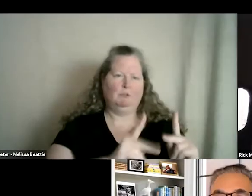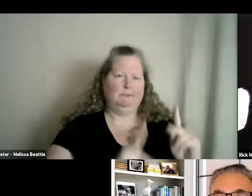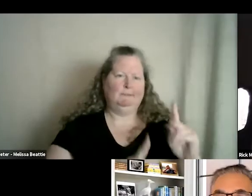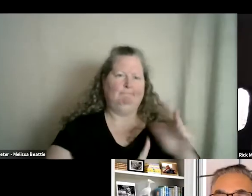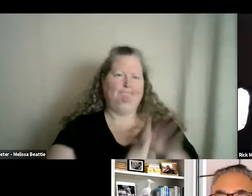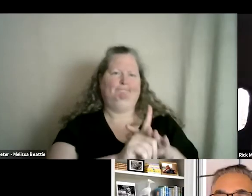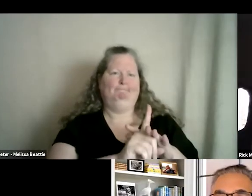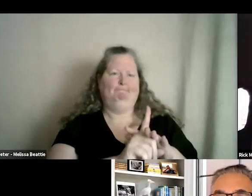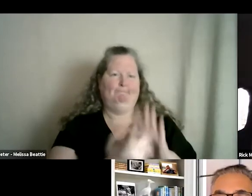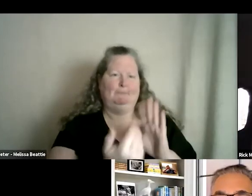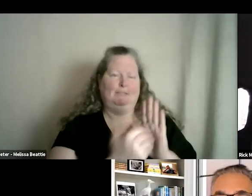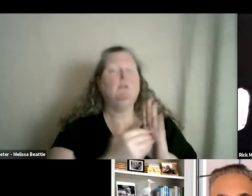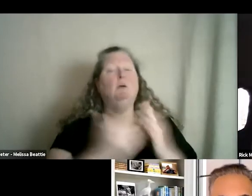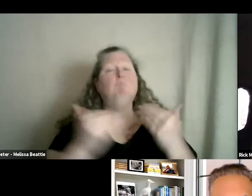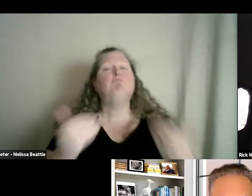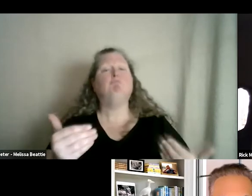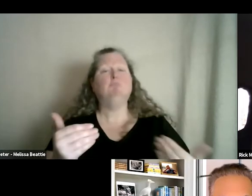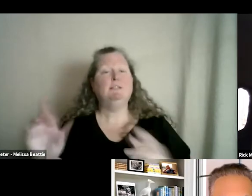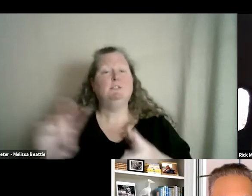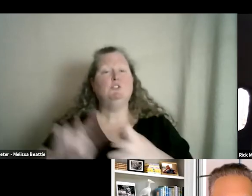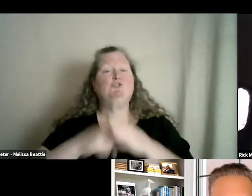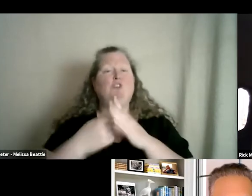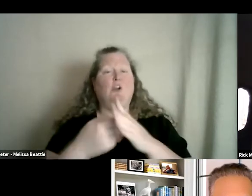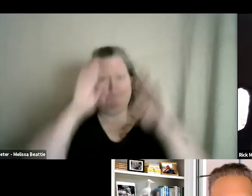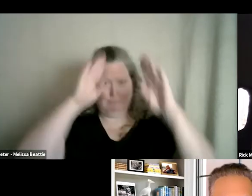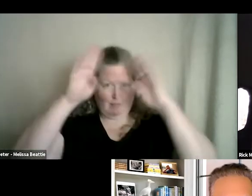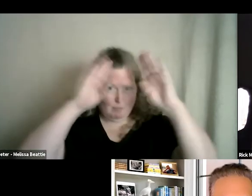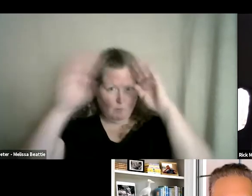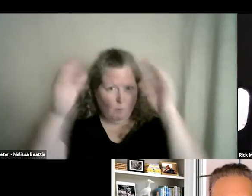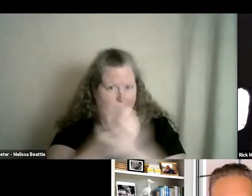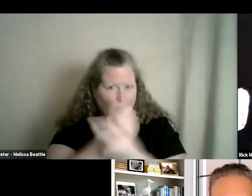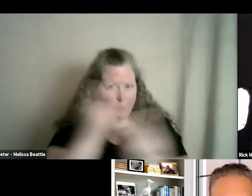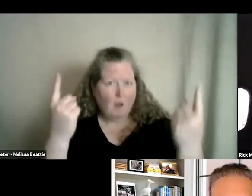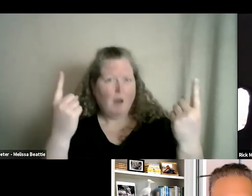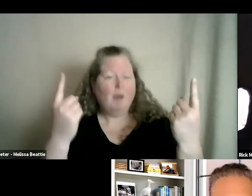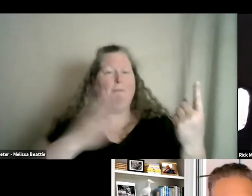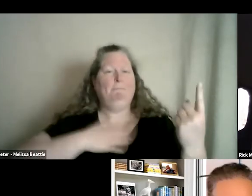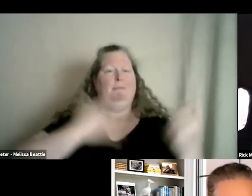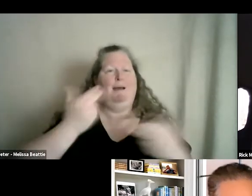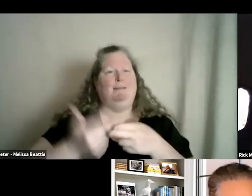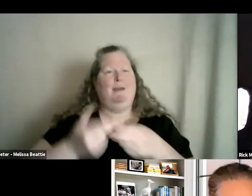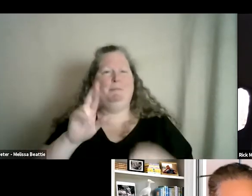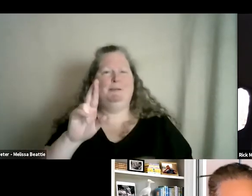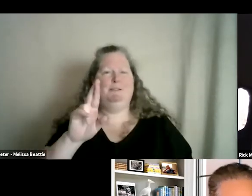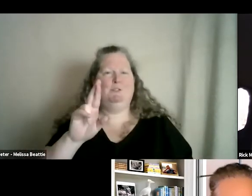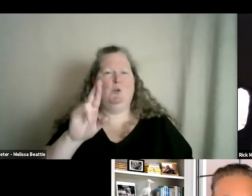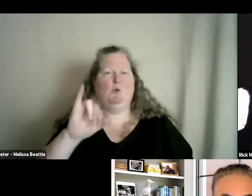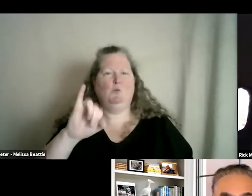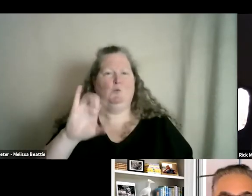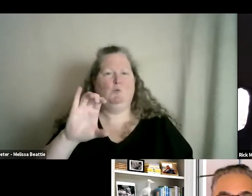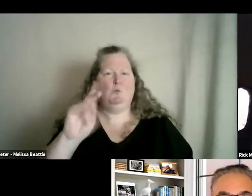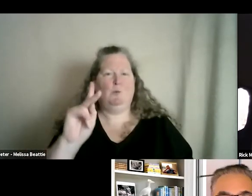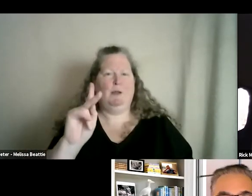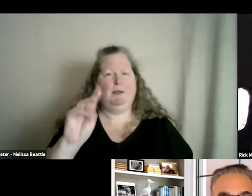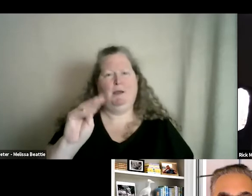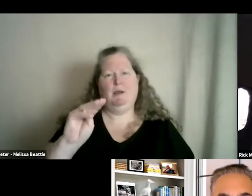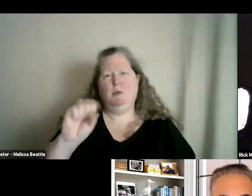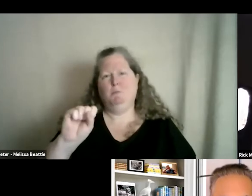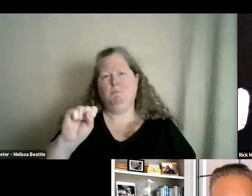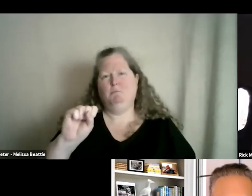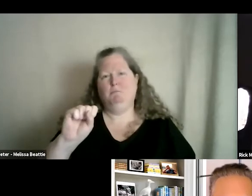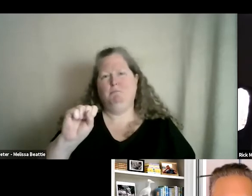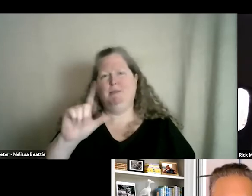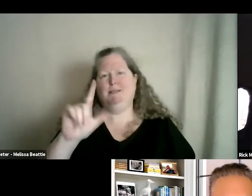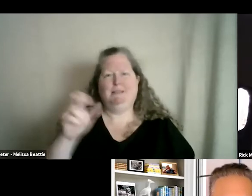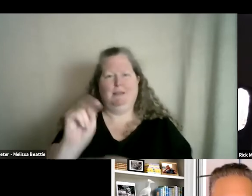Well, let's get started. Hello, everyone. I'm Rick Mislin, your town hall moderator for tonight, and welcome to my class here in the